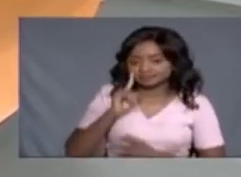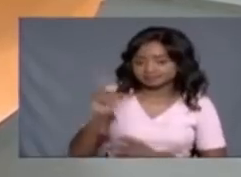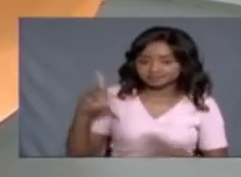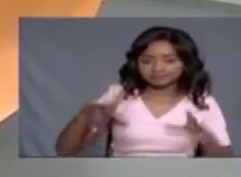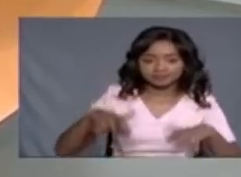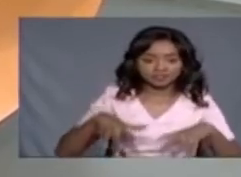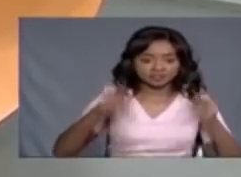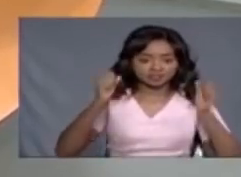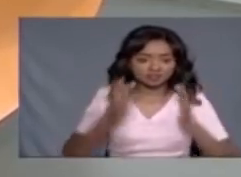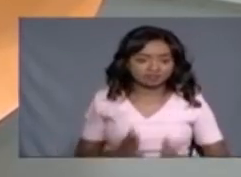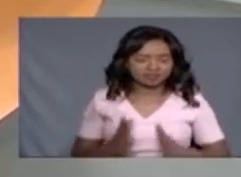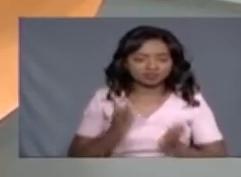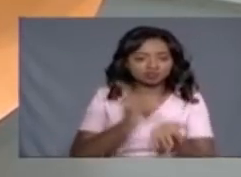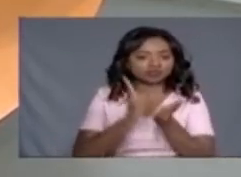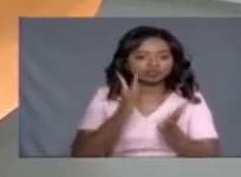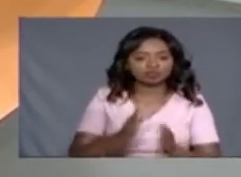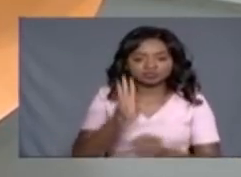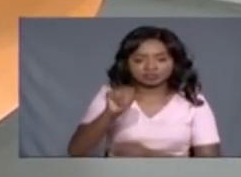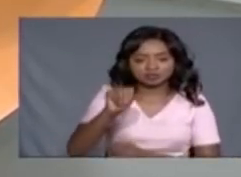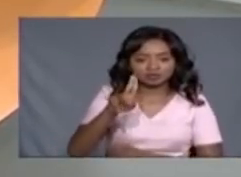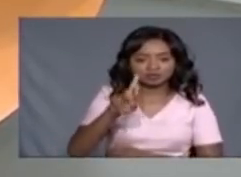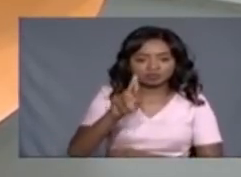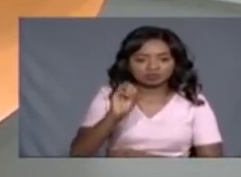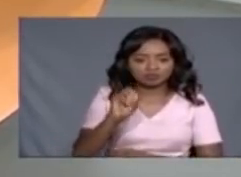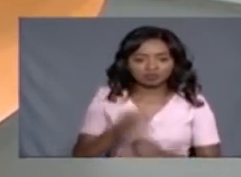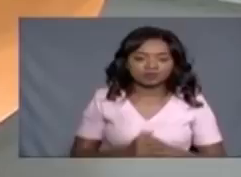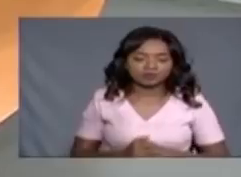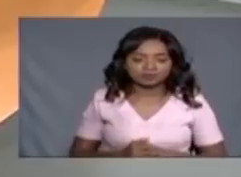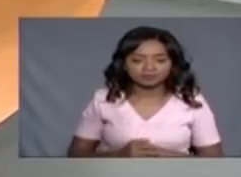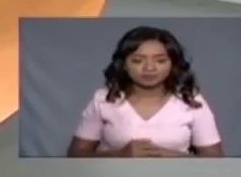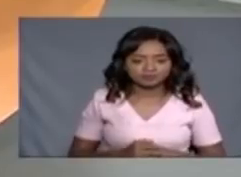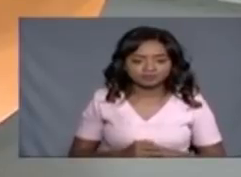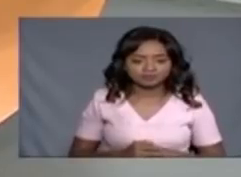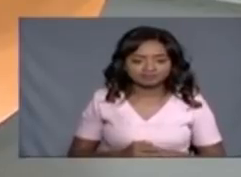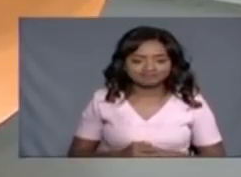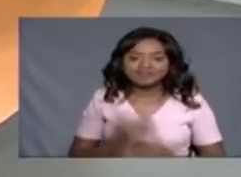Entomological Society of Kenya. Thank you so much Thank for you. Your passing by. Welcome. Appreciate that.